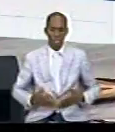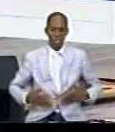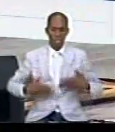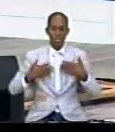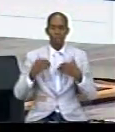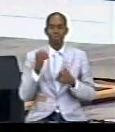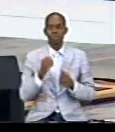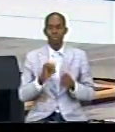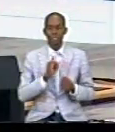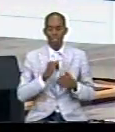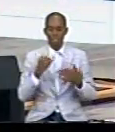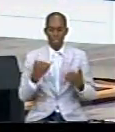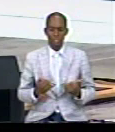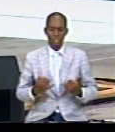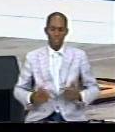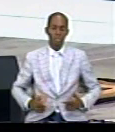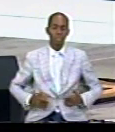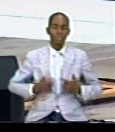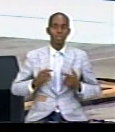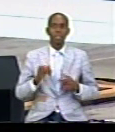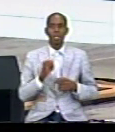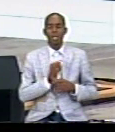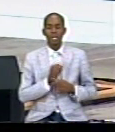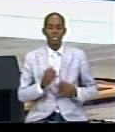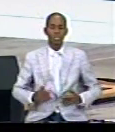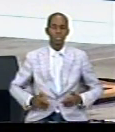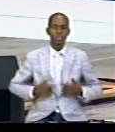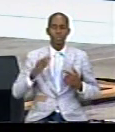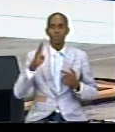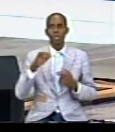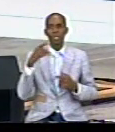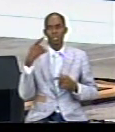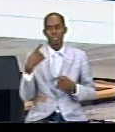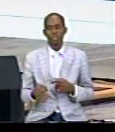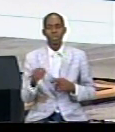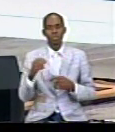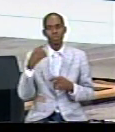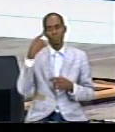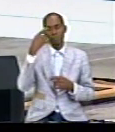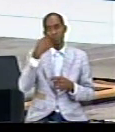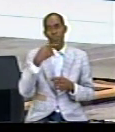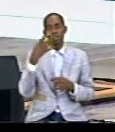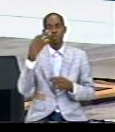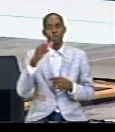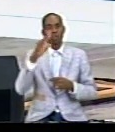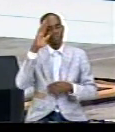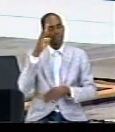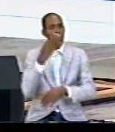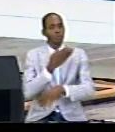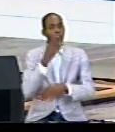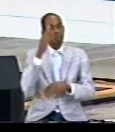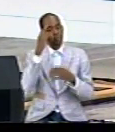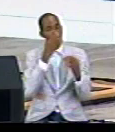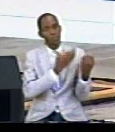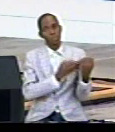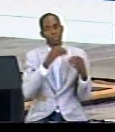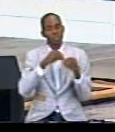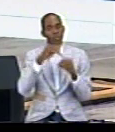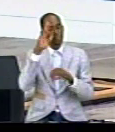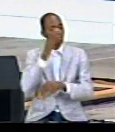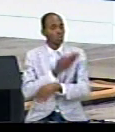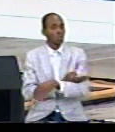the flesh, I live by the faith of the Son of God who loved me and